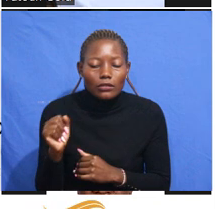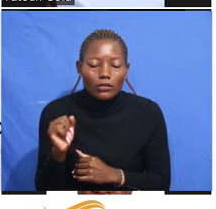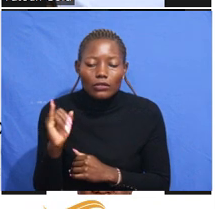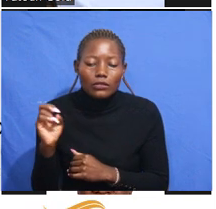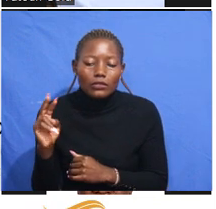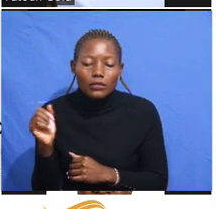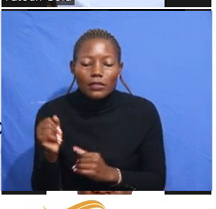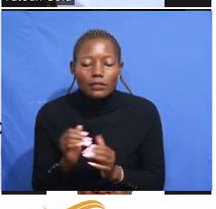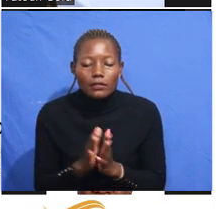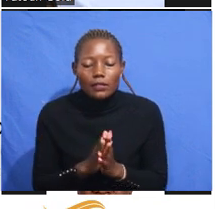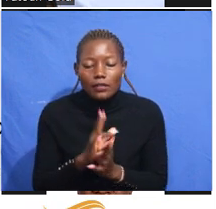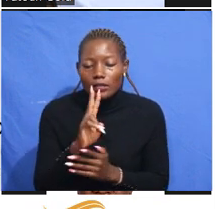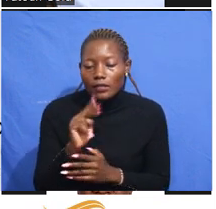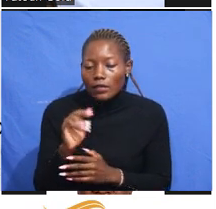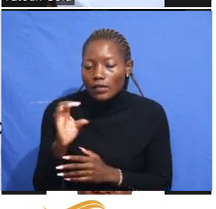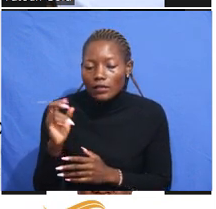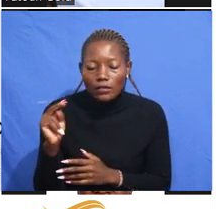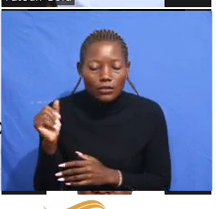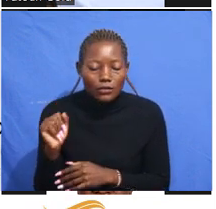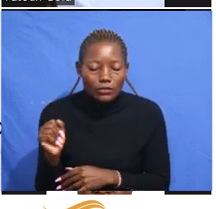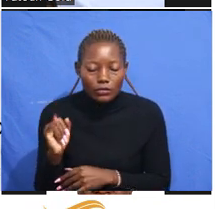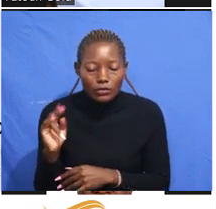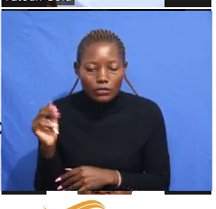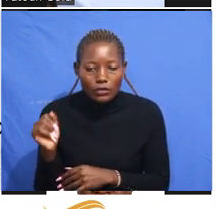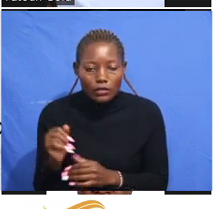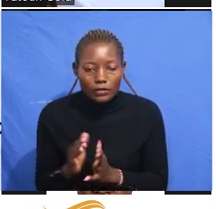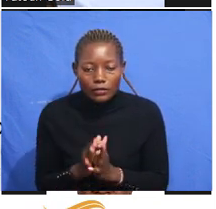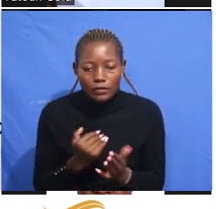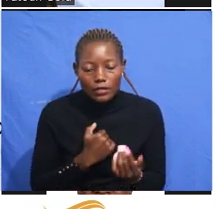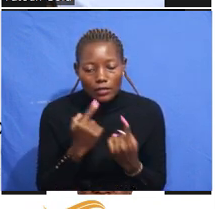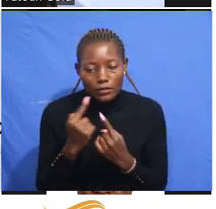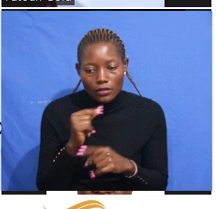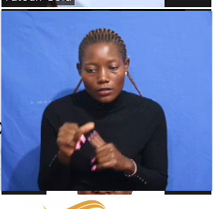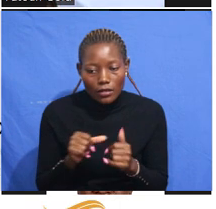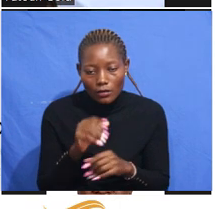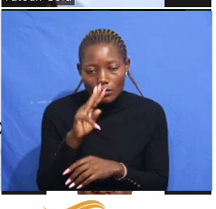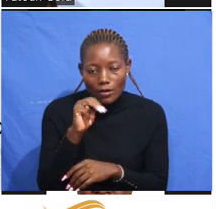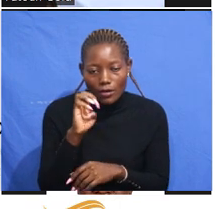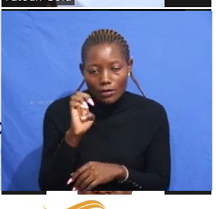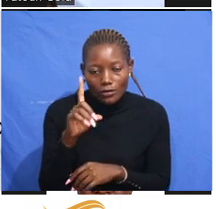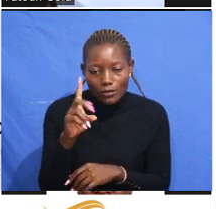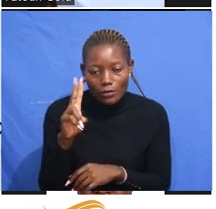the unconscious brain, I want to itemize the medulla oblongata. I believe that is a very common,